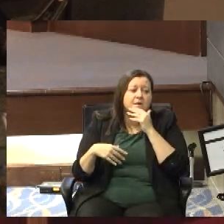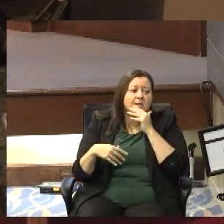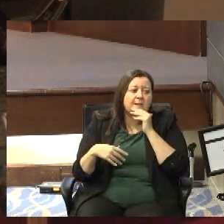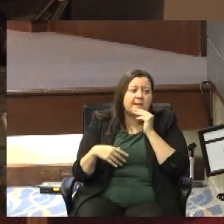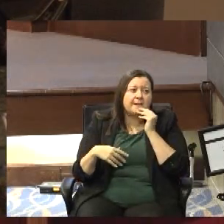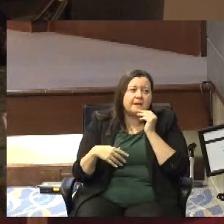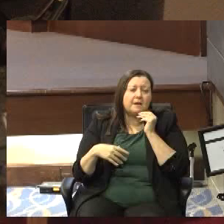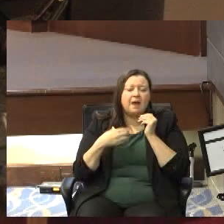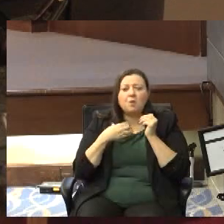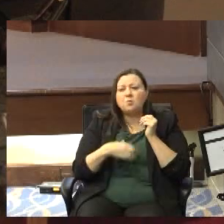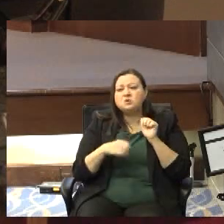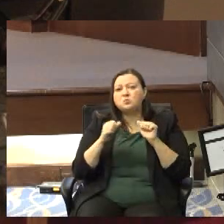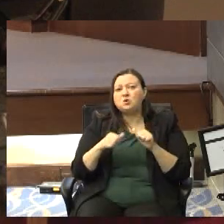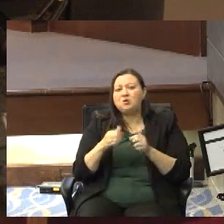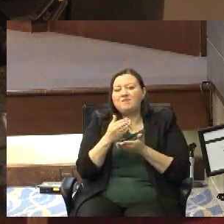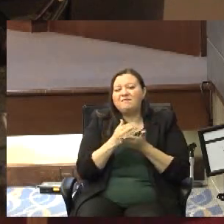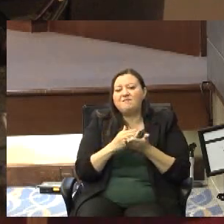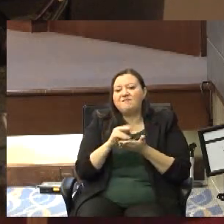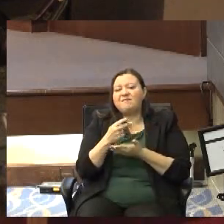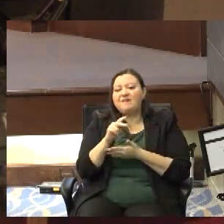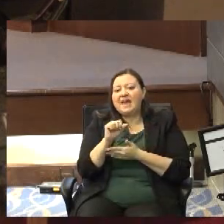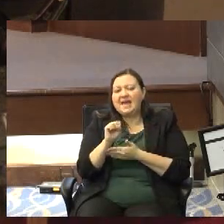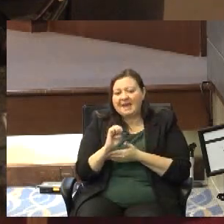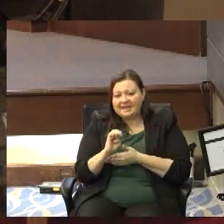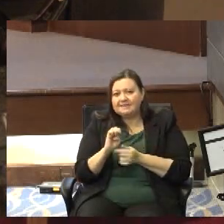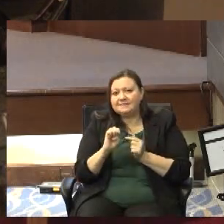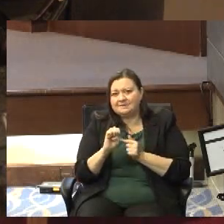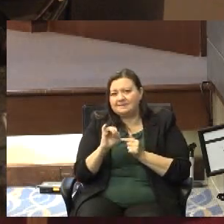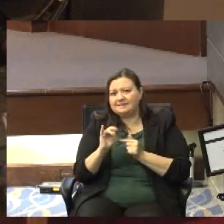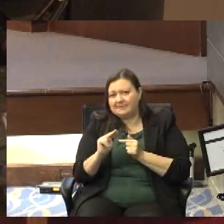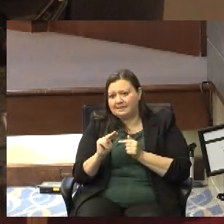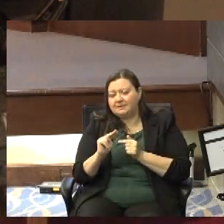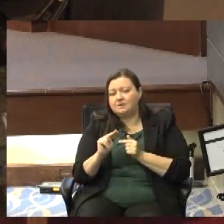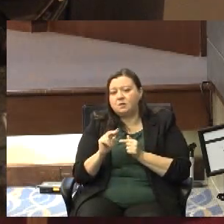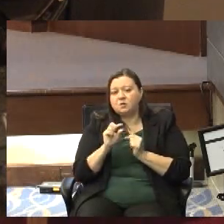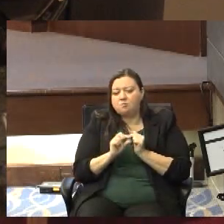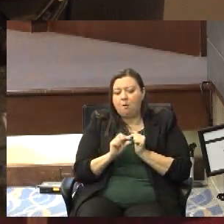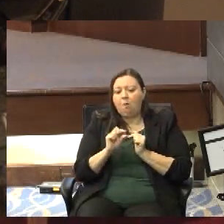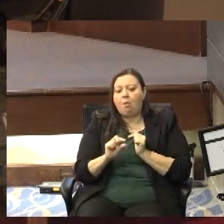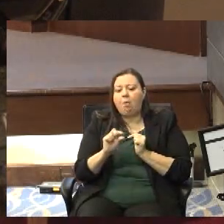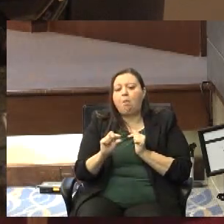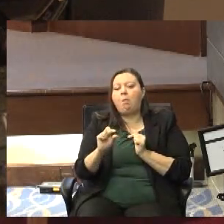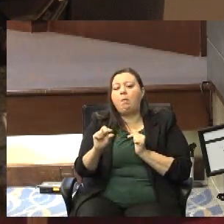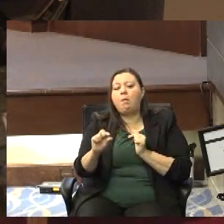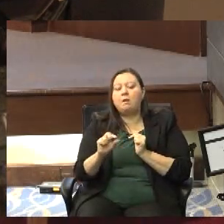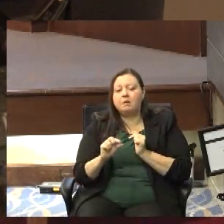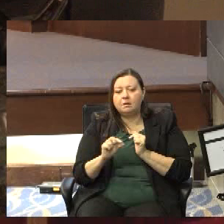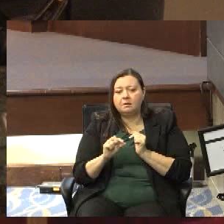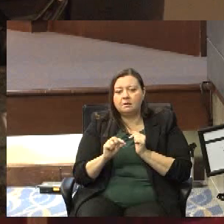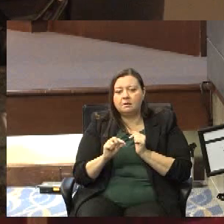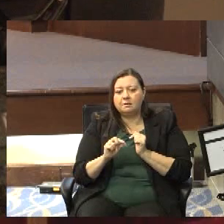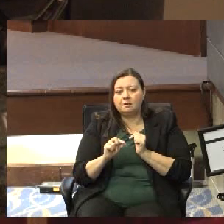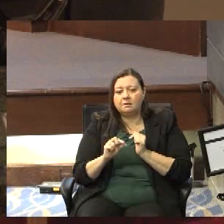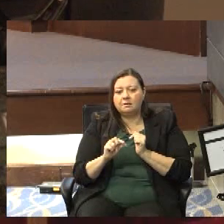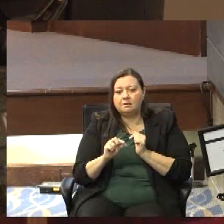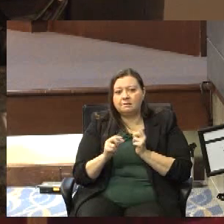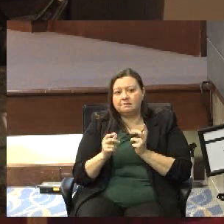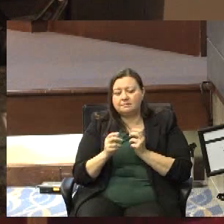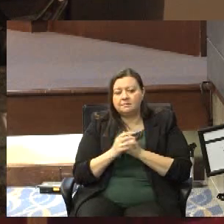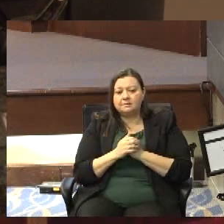And I wish there were ways to phase this in where we could take a little bit smaller bites, but I see that's not the ask